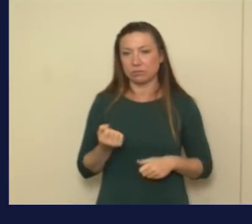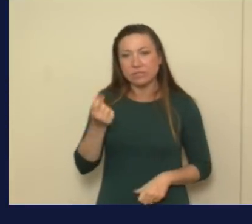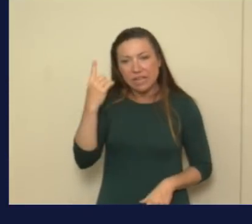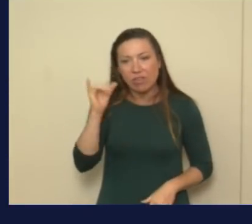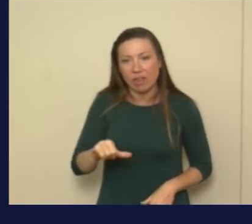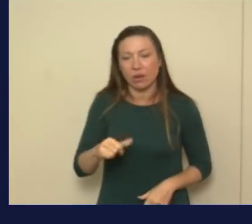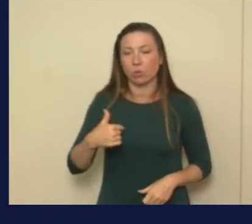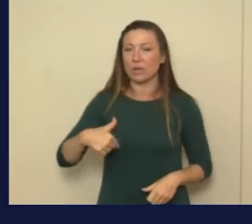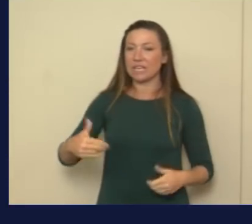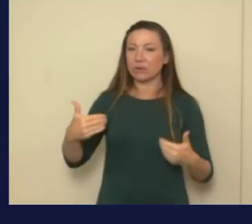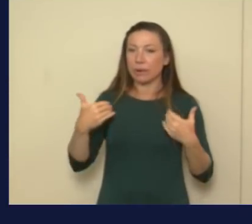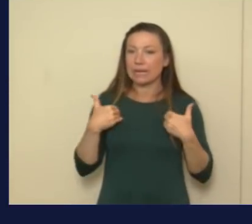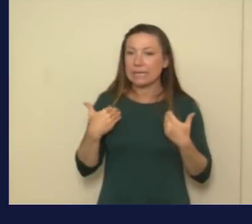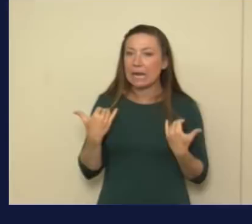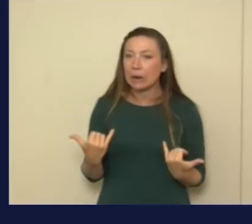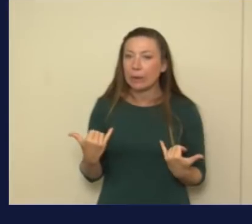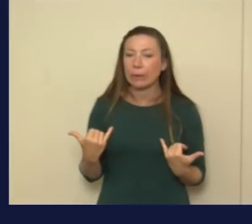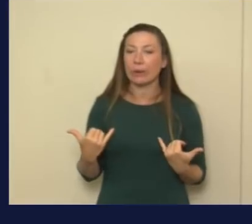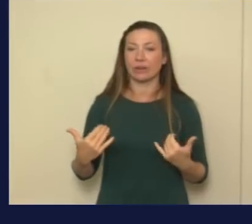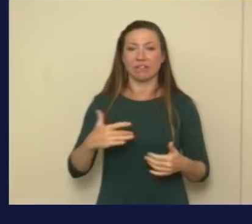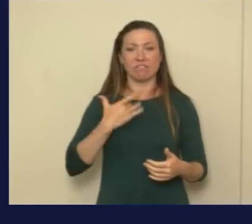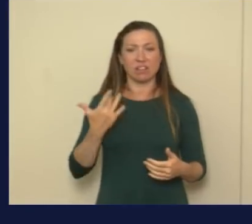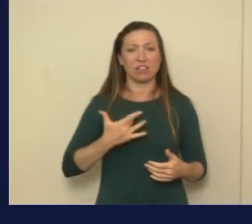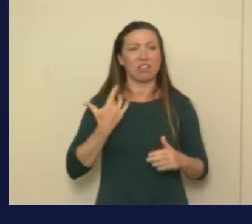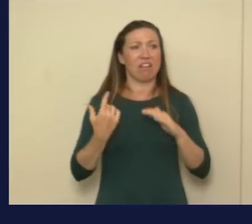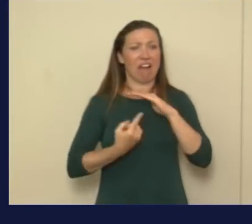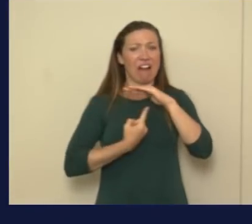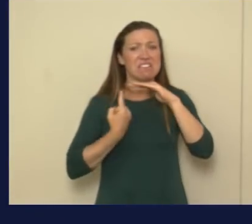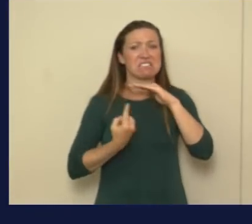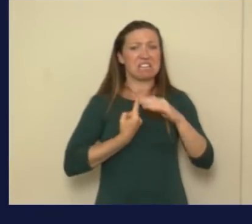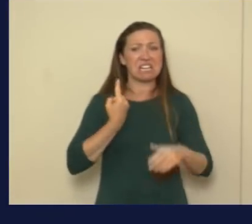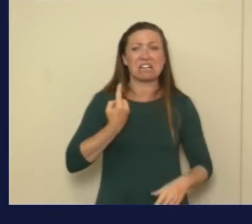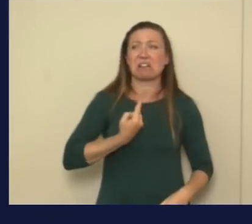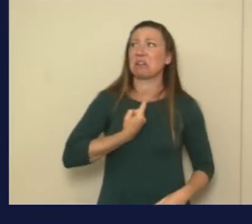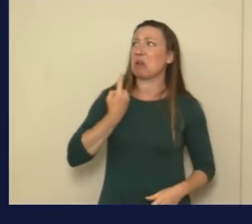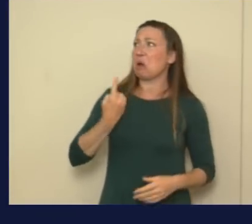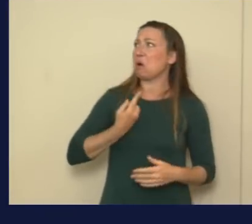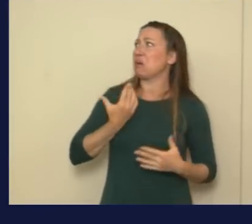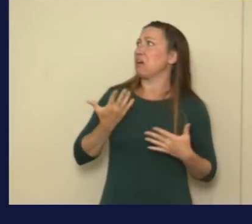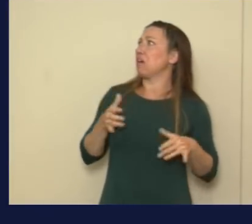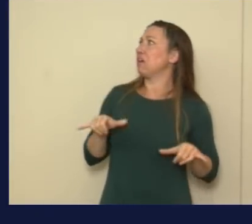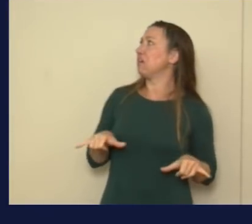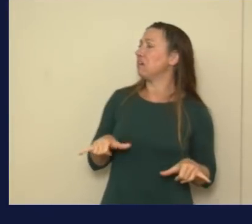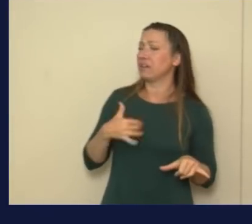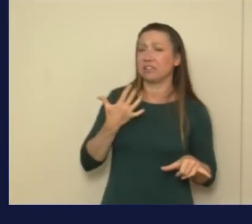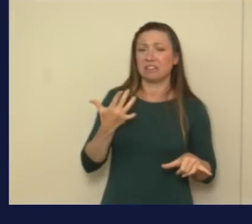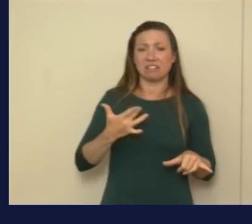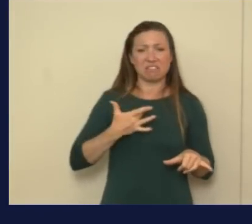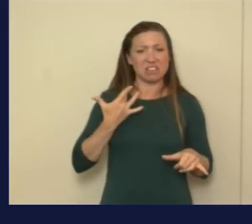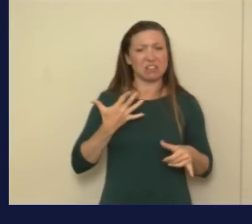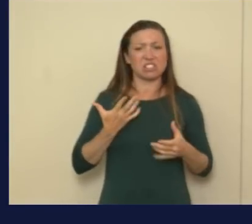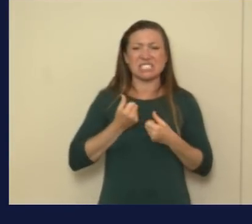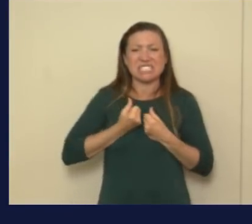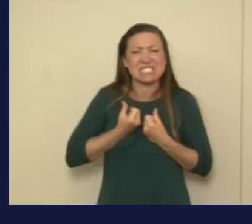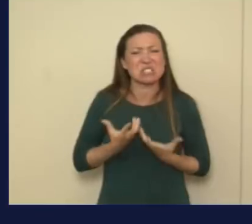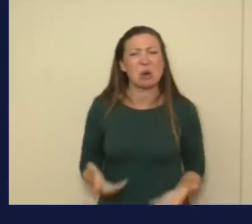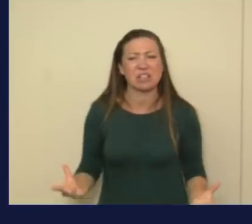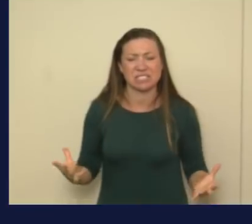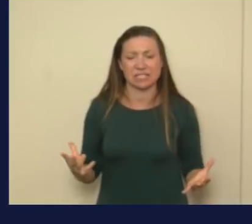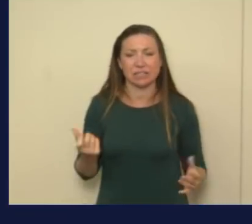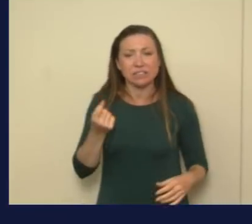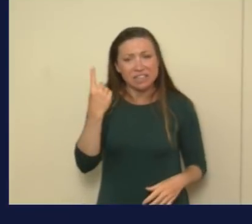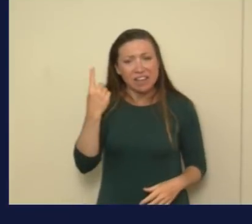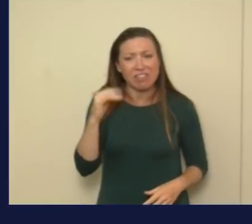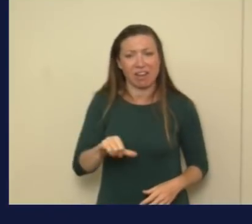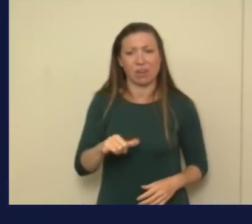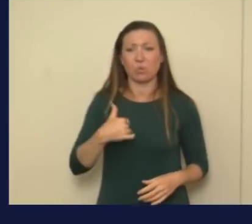does. We want to be outside. We have the best weather in the world. And even being outside poses risk if you're coming